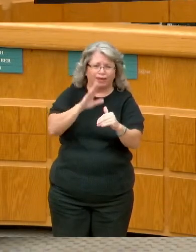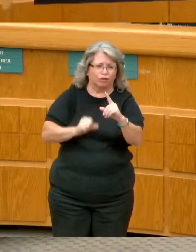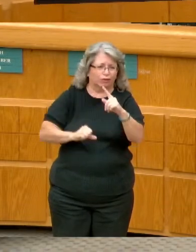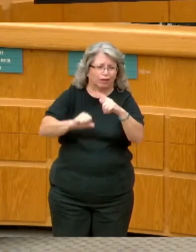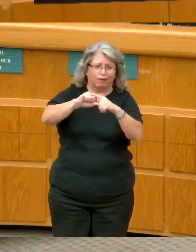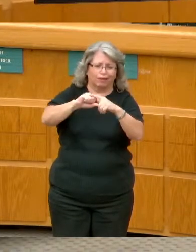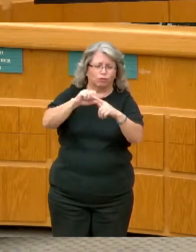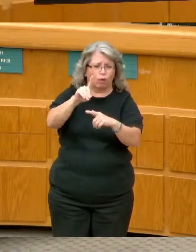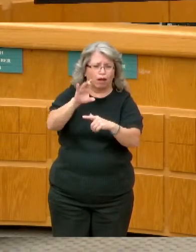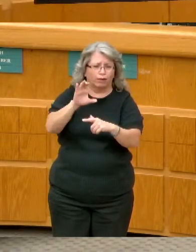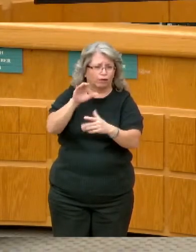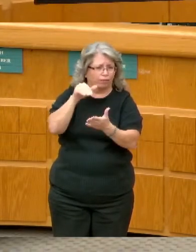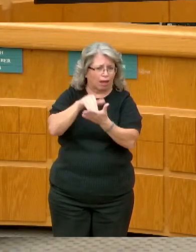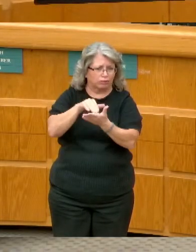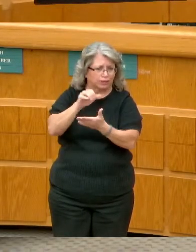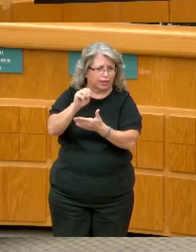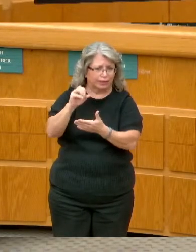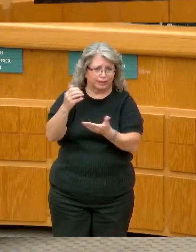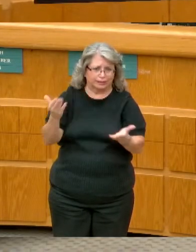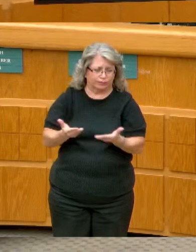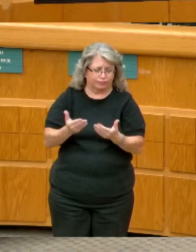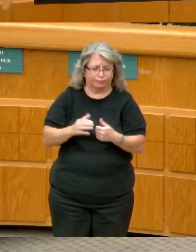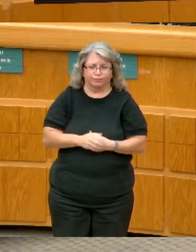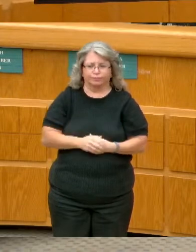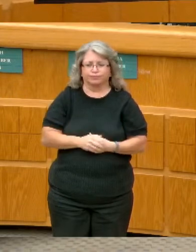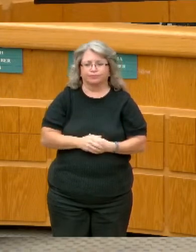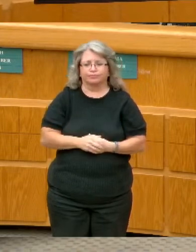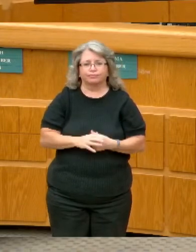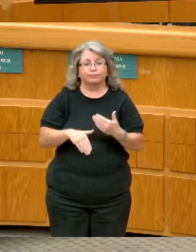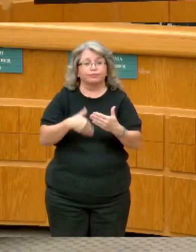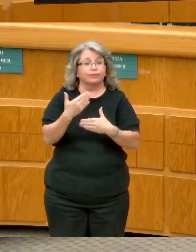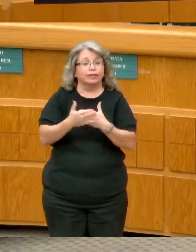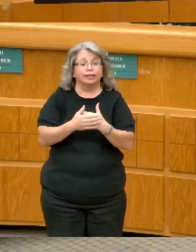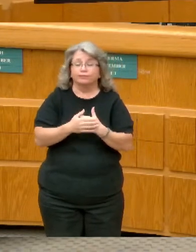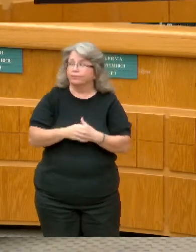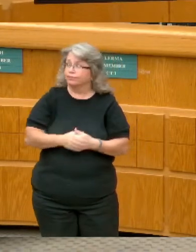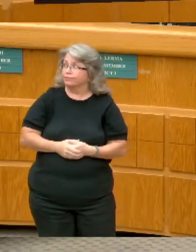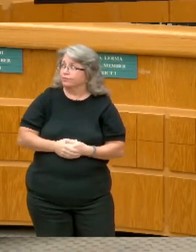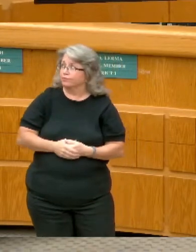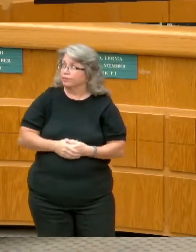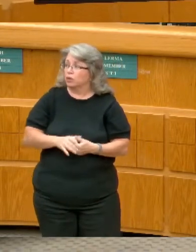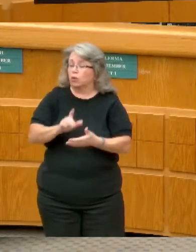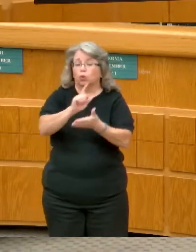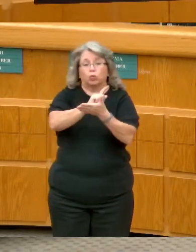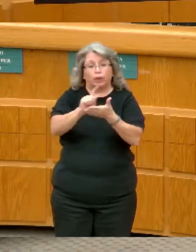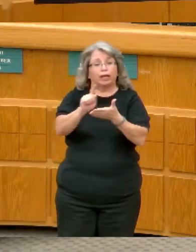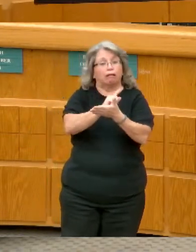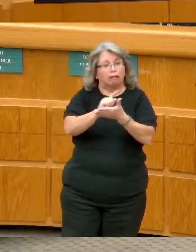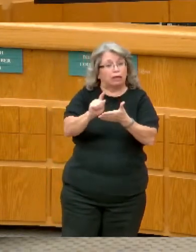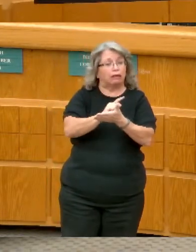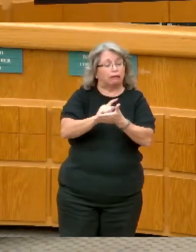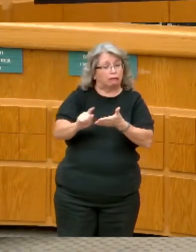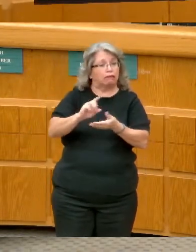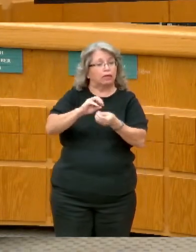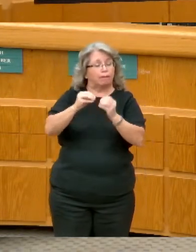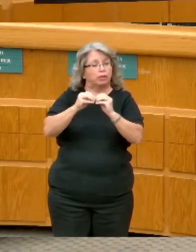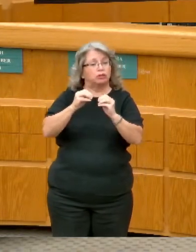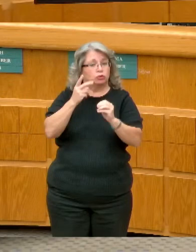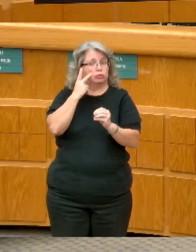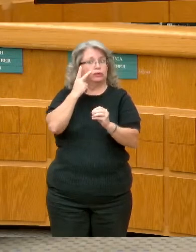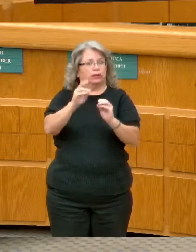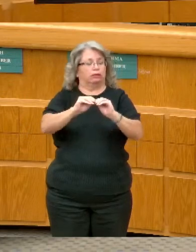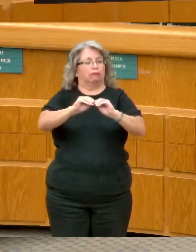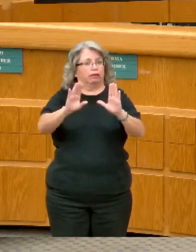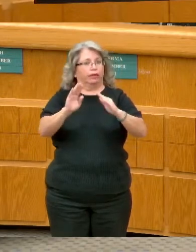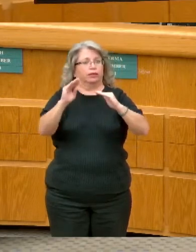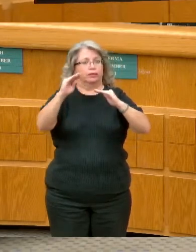cases here. Next slide. The weekly cases are very nicely coming down, as you can very clearly see